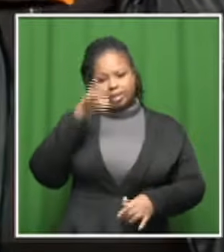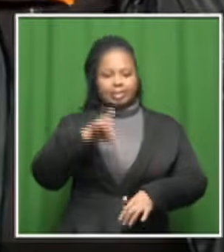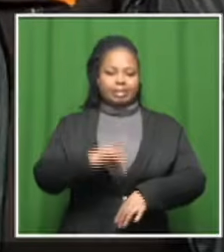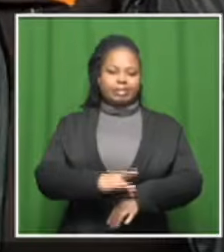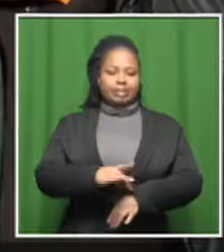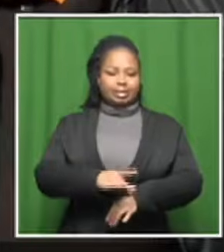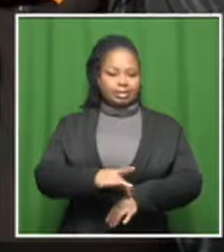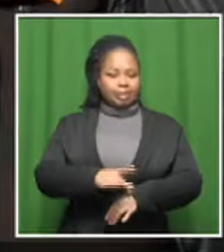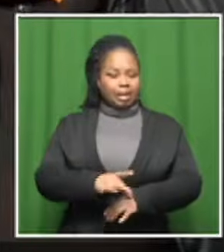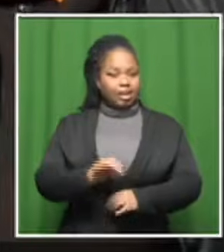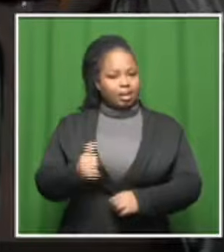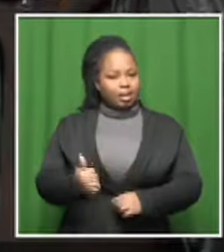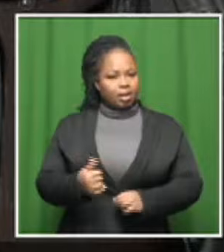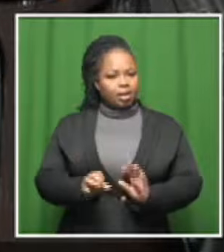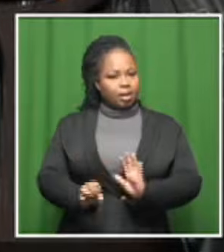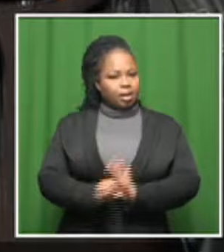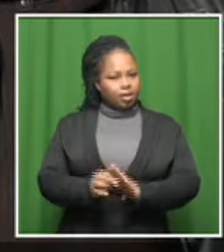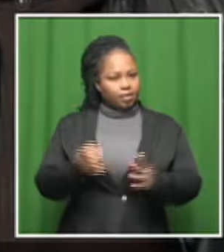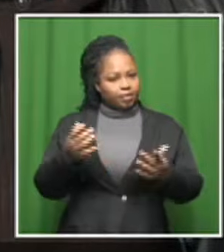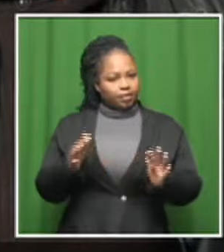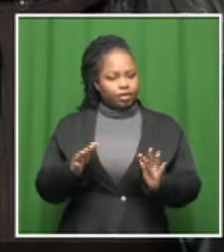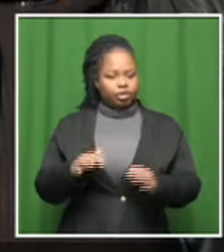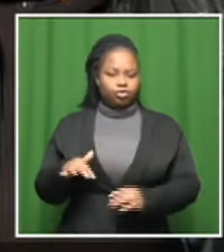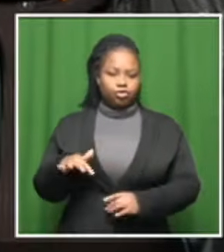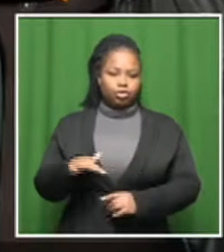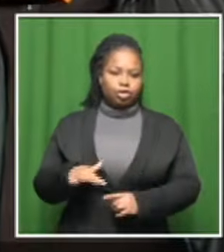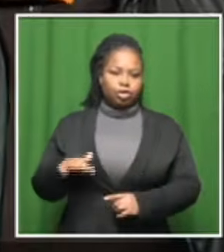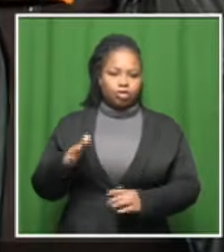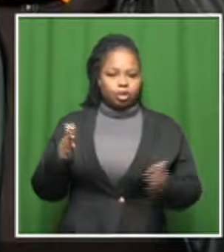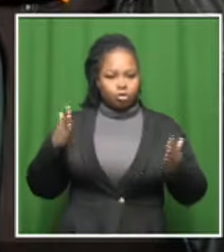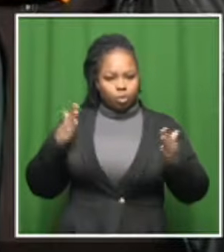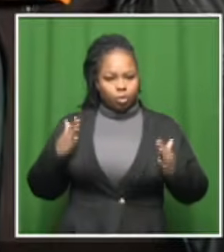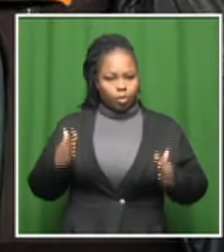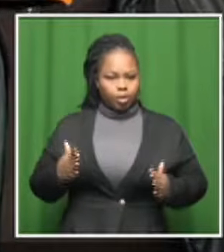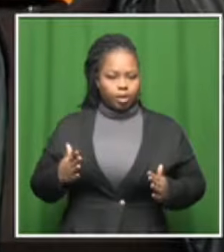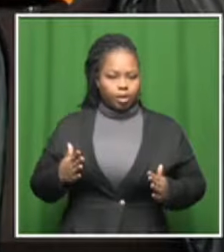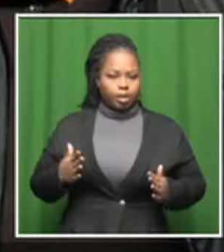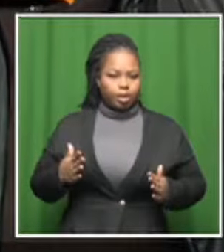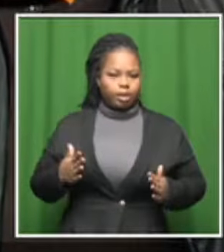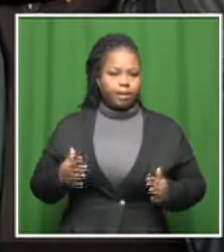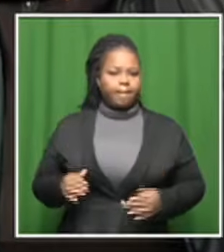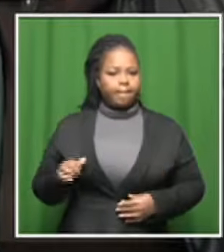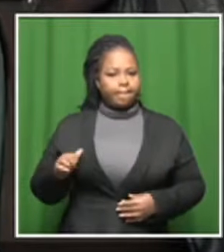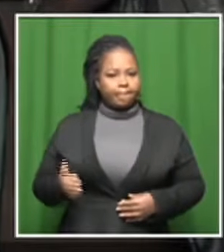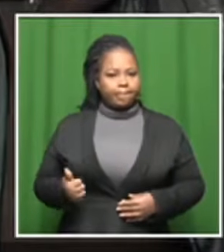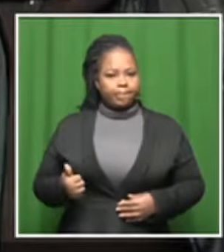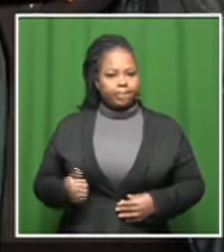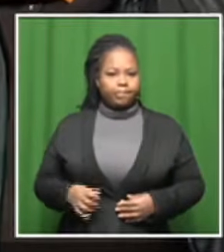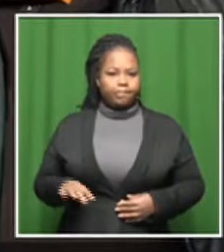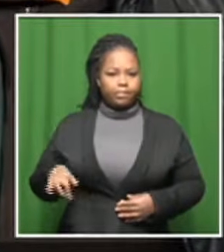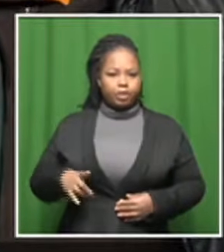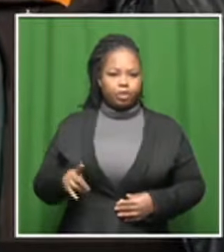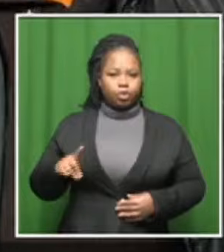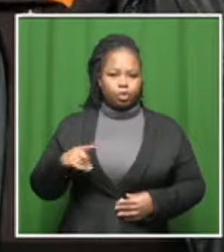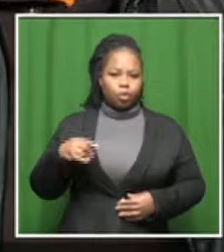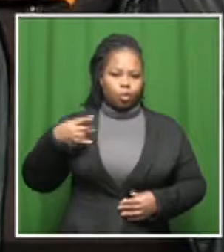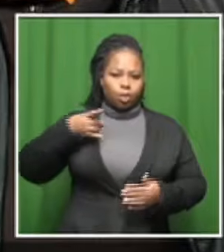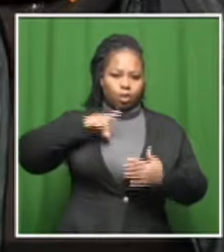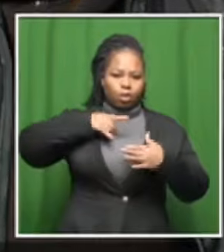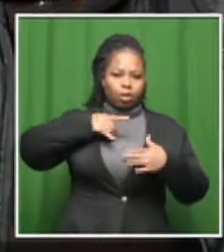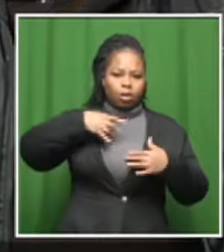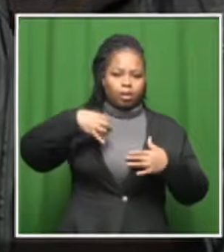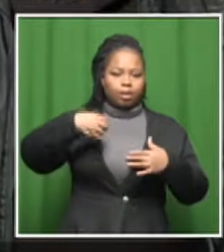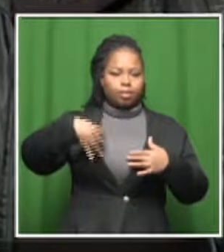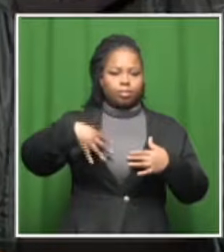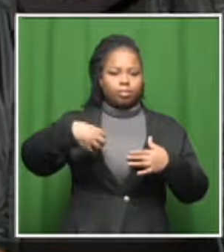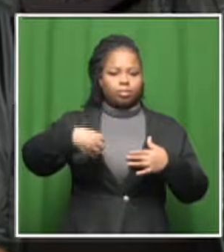detected the diseases and which areas have been affected, we send in the drones to do more directed